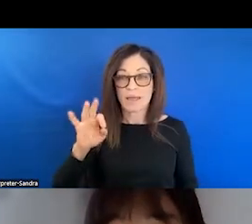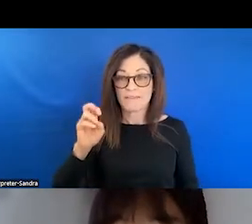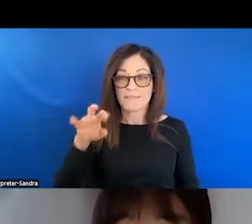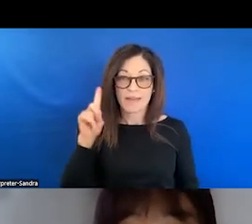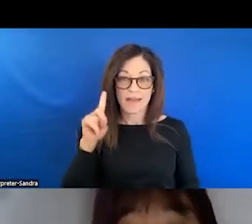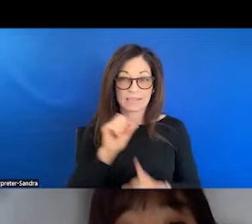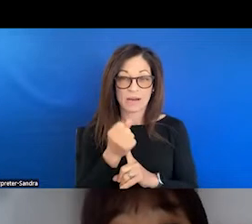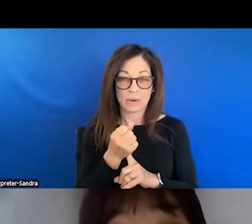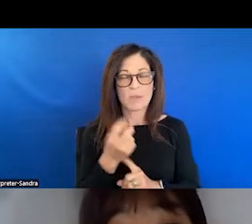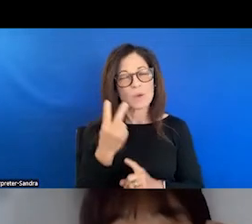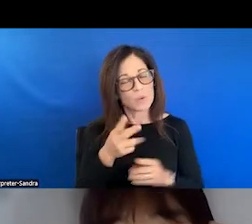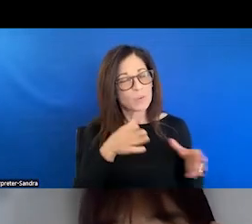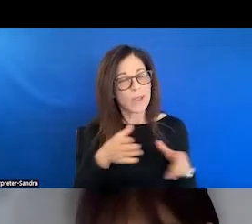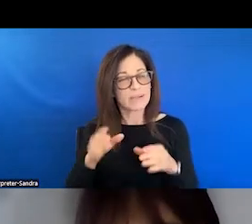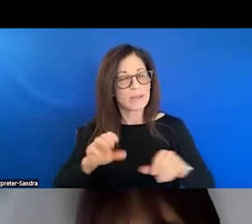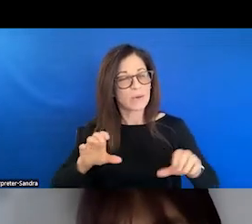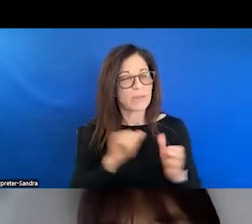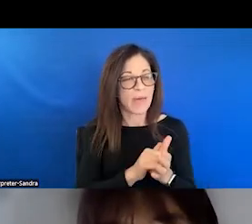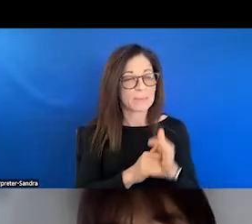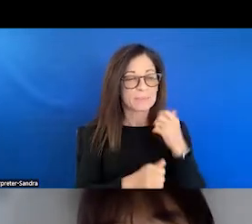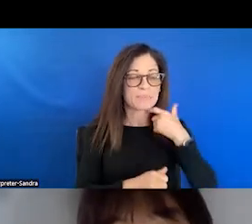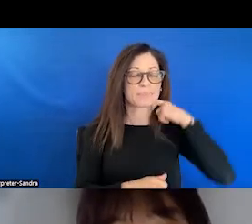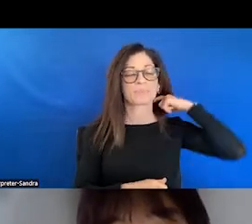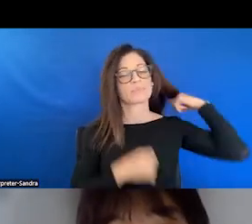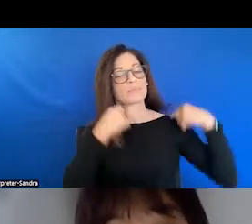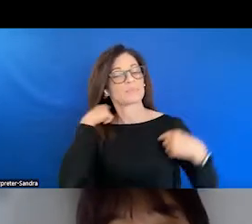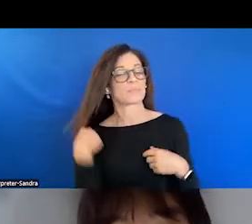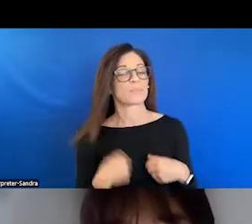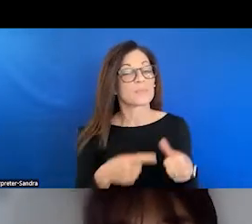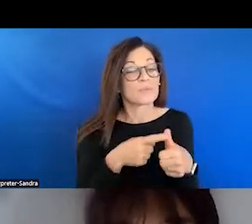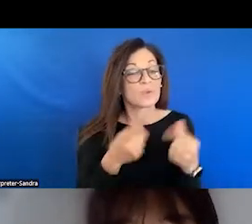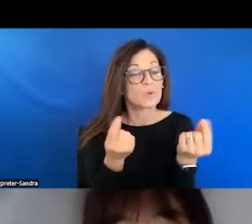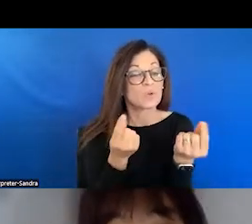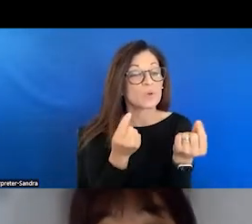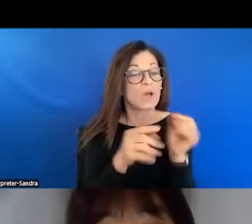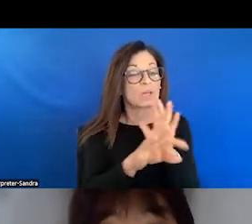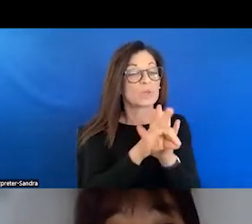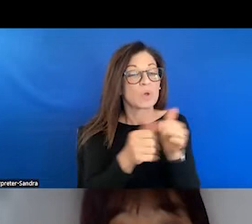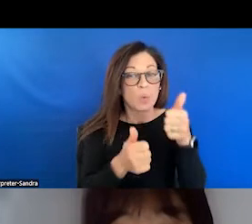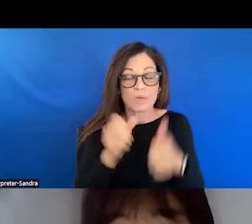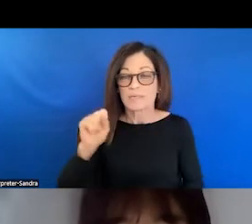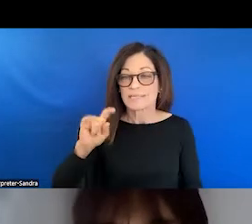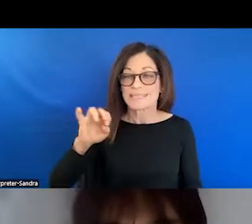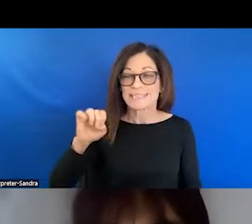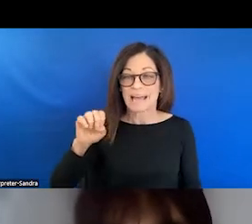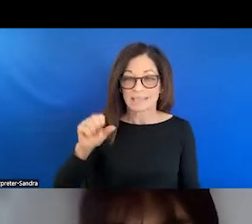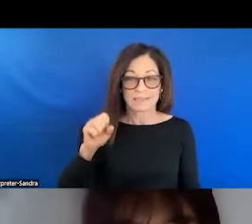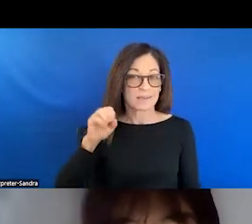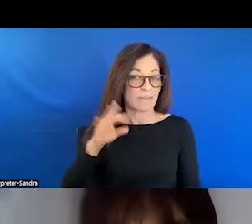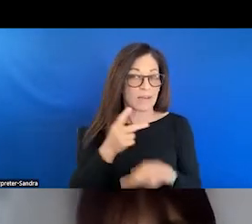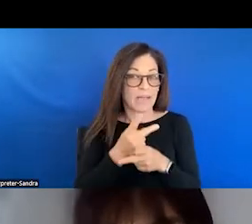ways to do it. The first way would be to choose which sites of care the user is interested